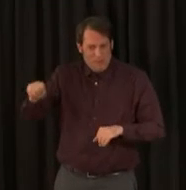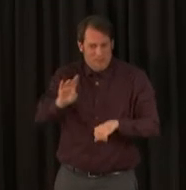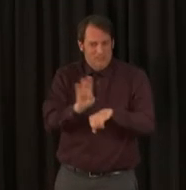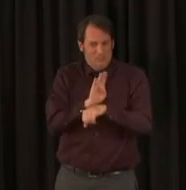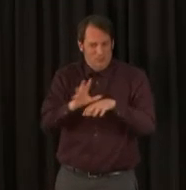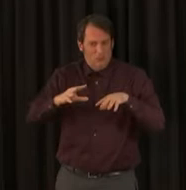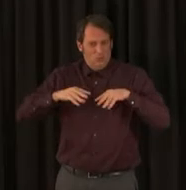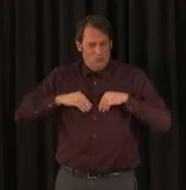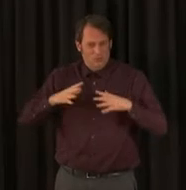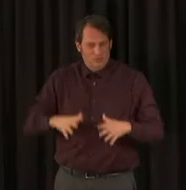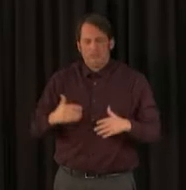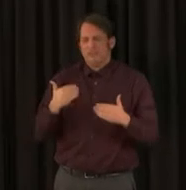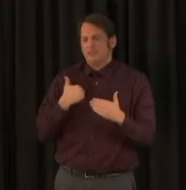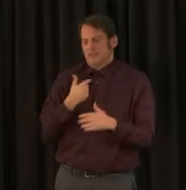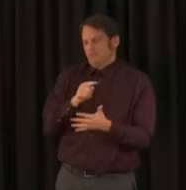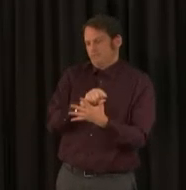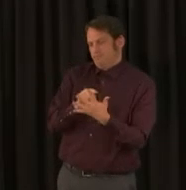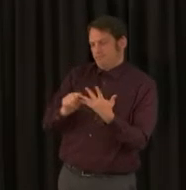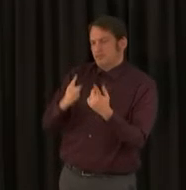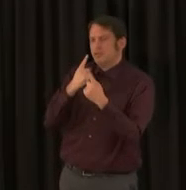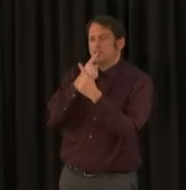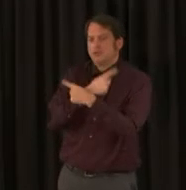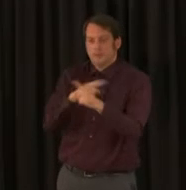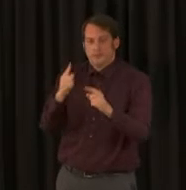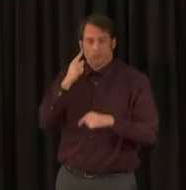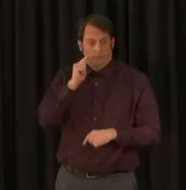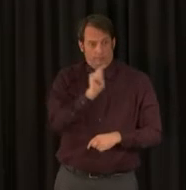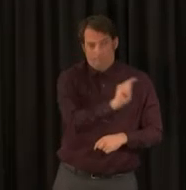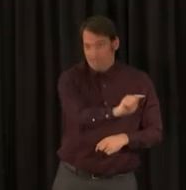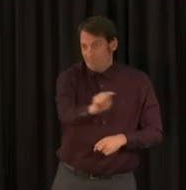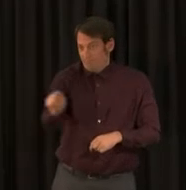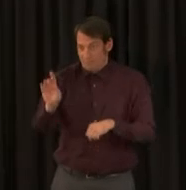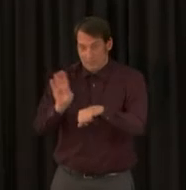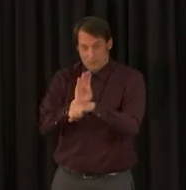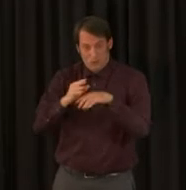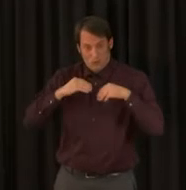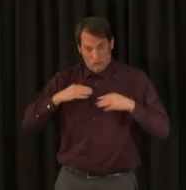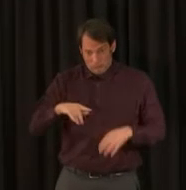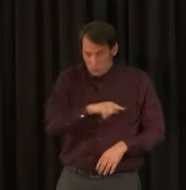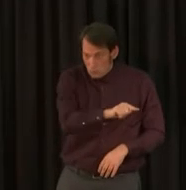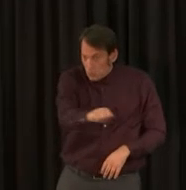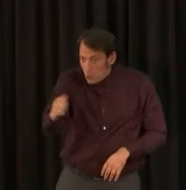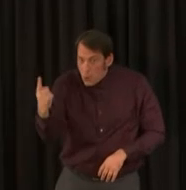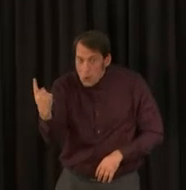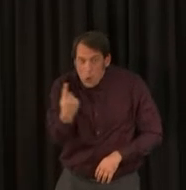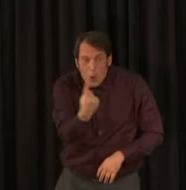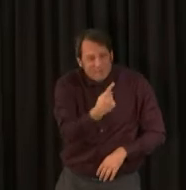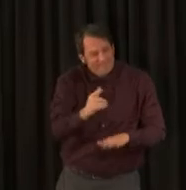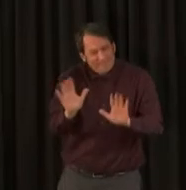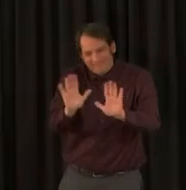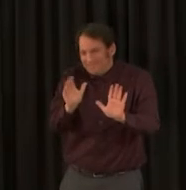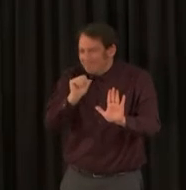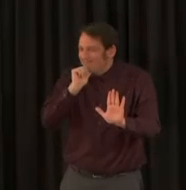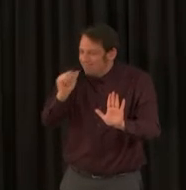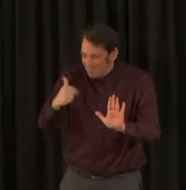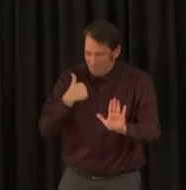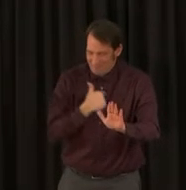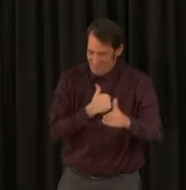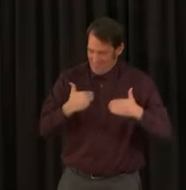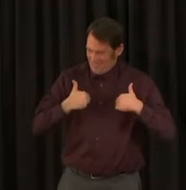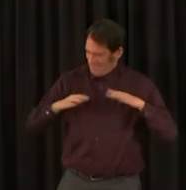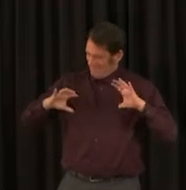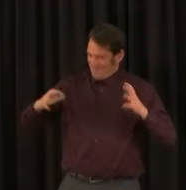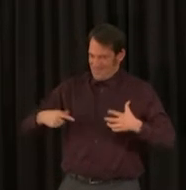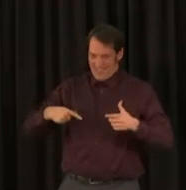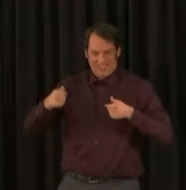those businesses, you are not alone in this. This administration is here to help you. I am here to help you. And we have